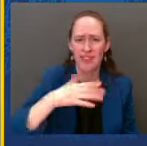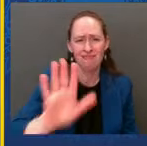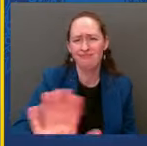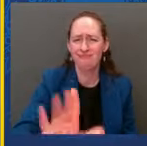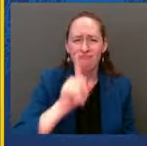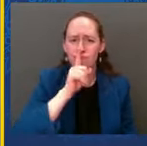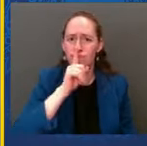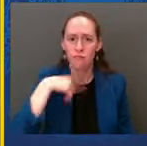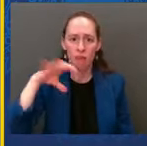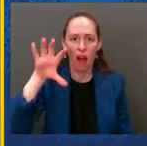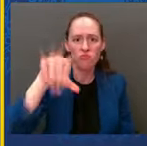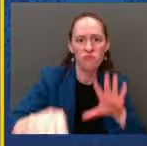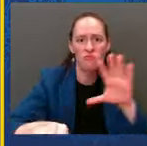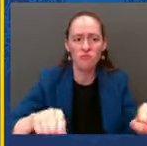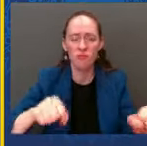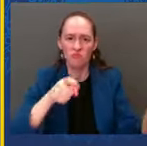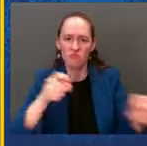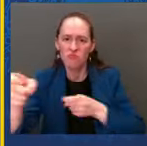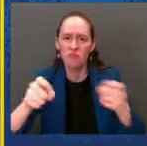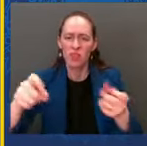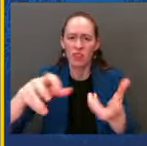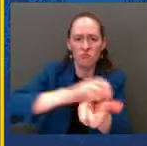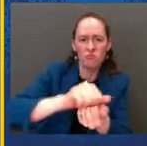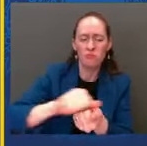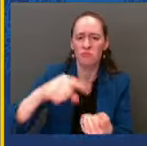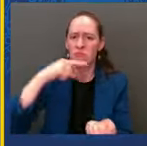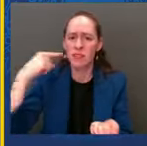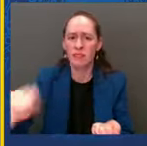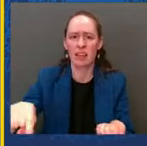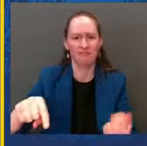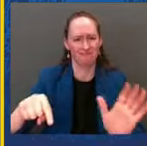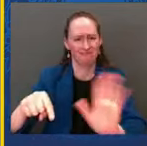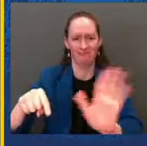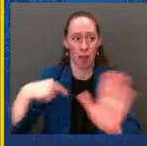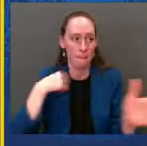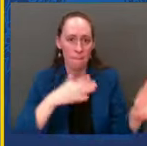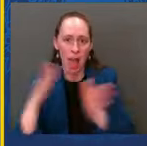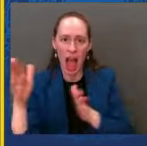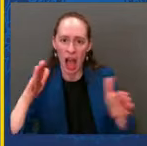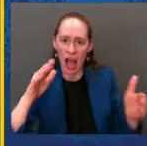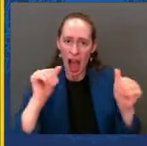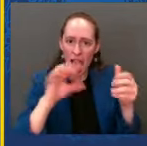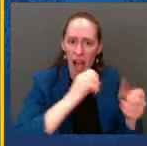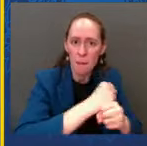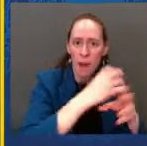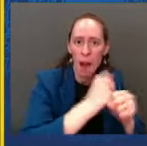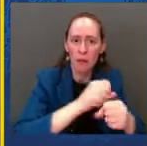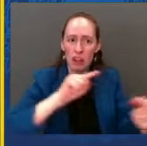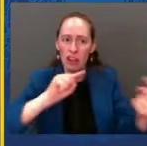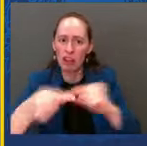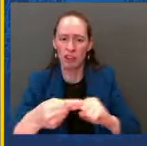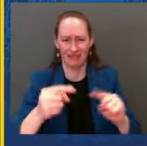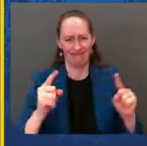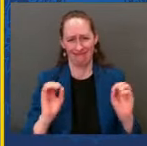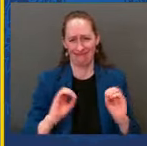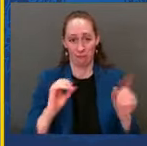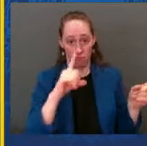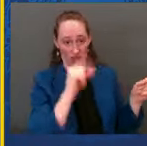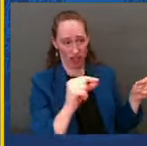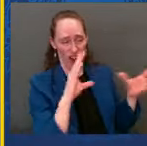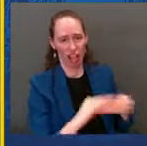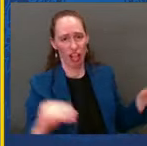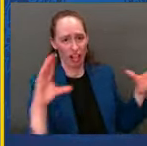Russia, as Putin said today. And millions of Russian citizens who only want to live in peace with their neighbors are not